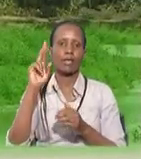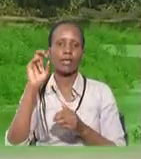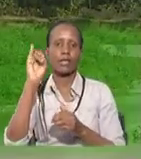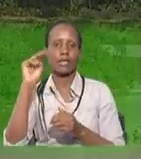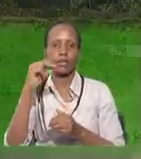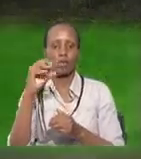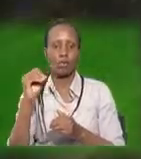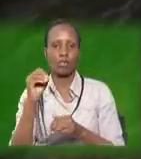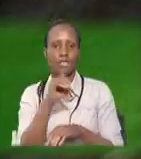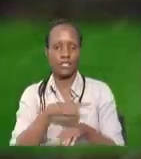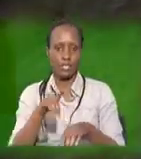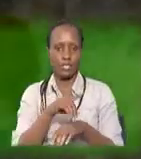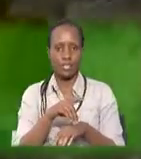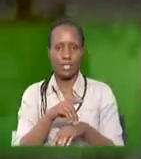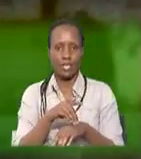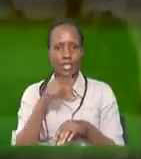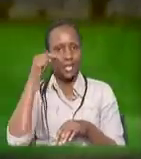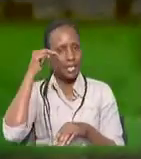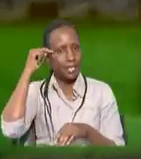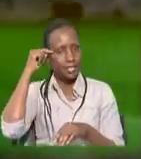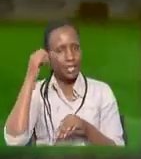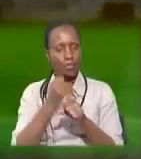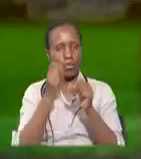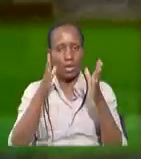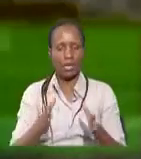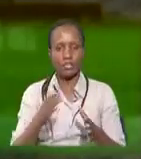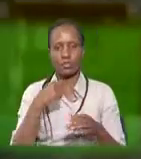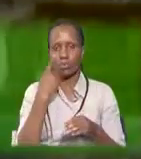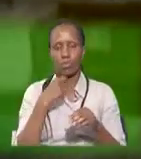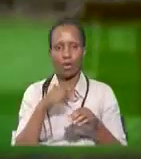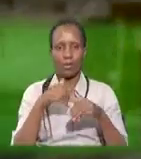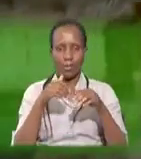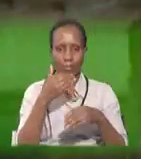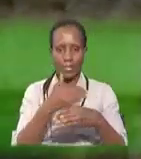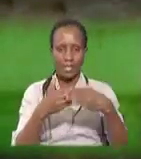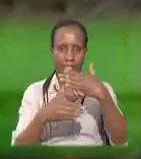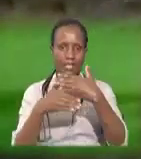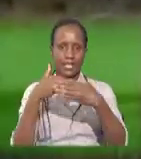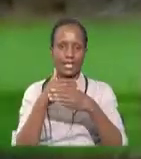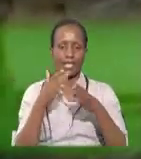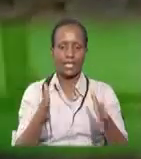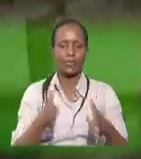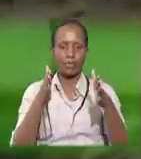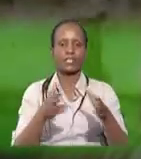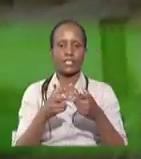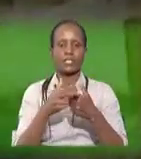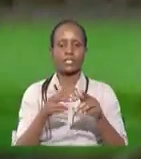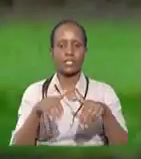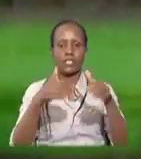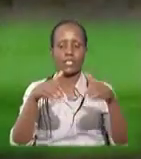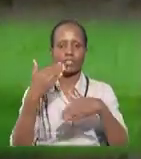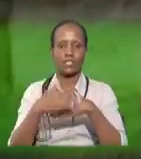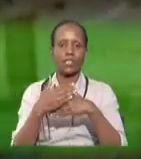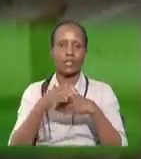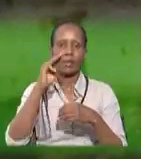districts. Asian workers building the Mombasa-Nairobi railway line also started some irrigation around Makindu